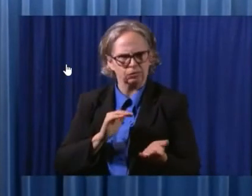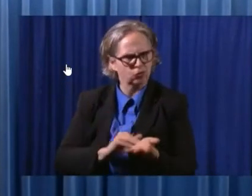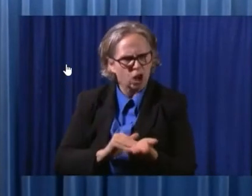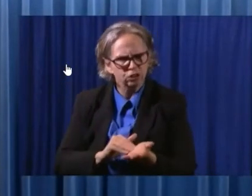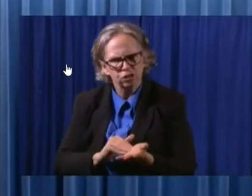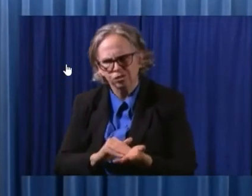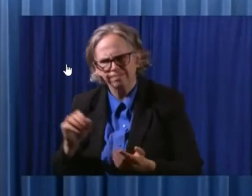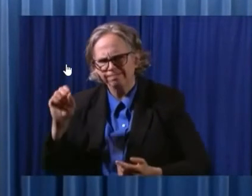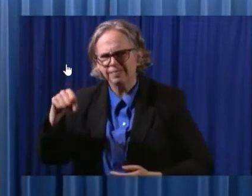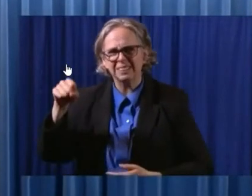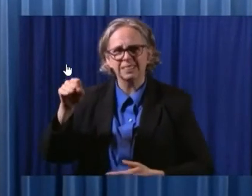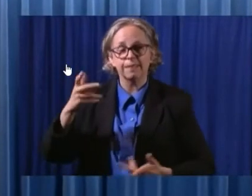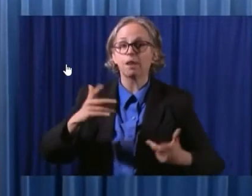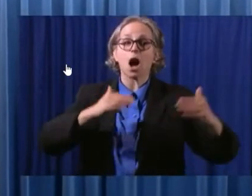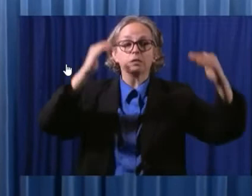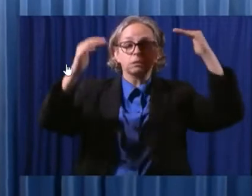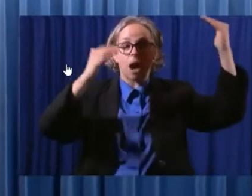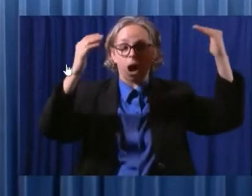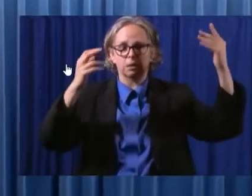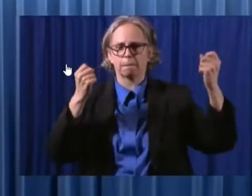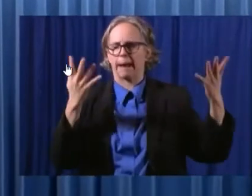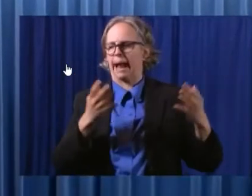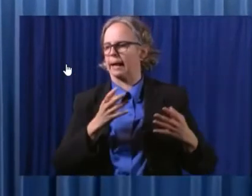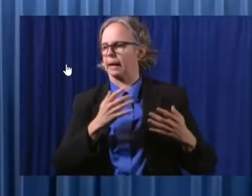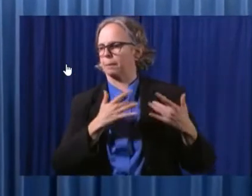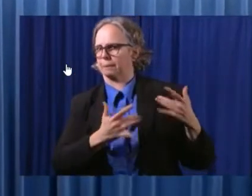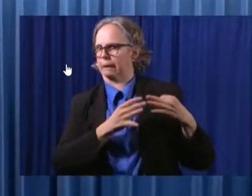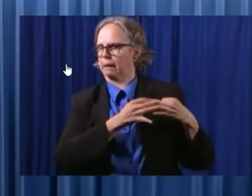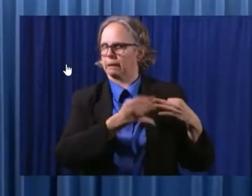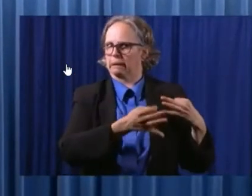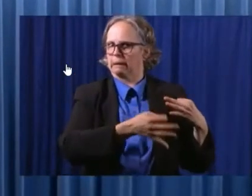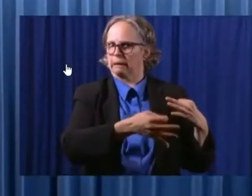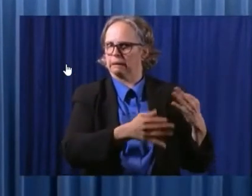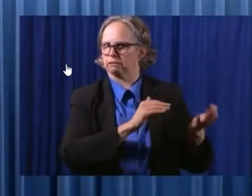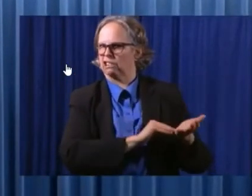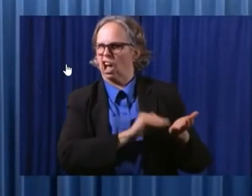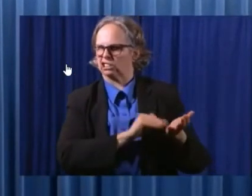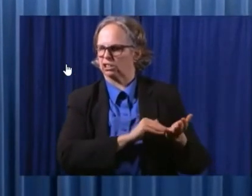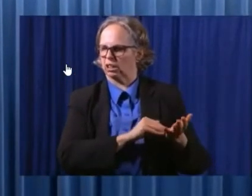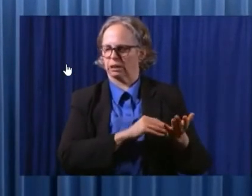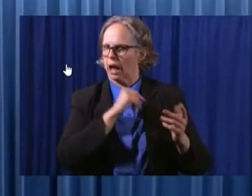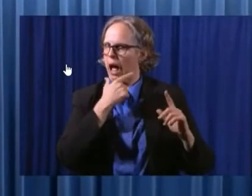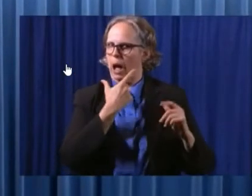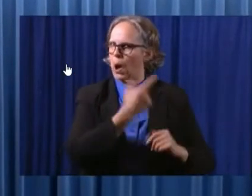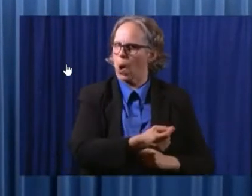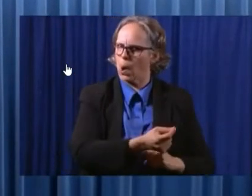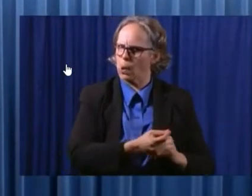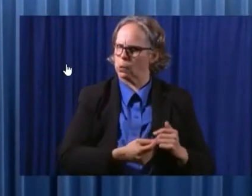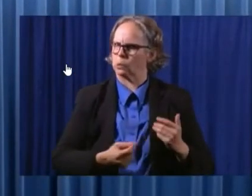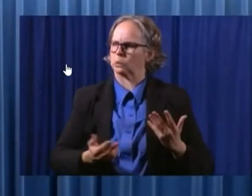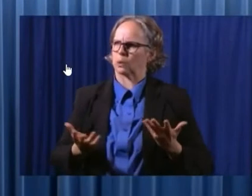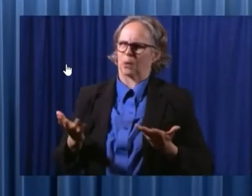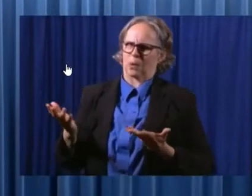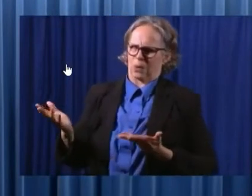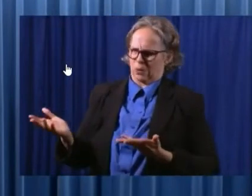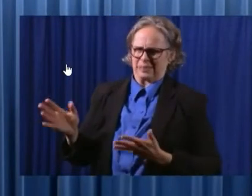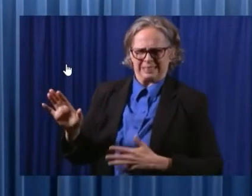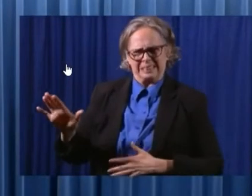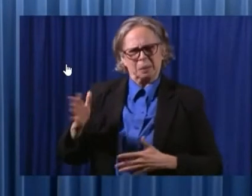adults, a lot of people in the state and across the country have been delaying seeing a